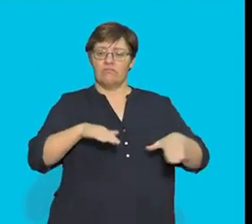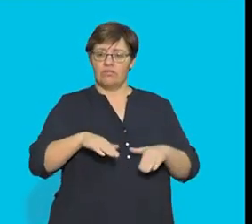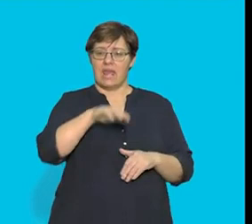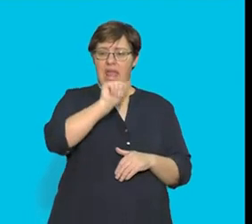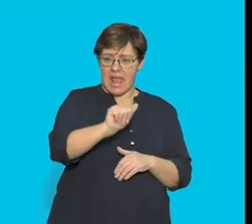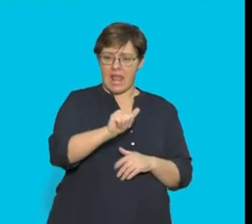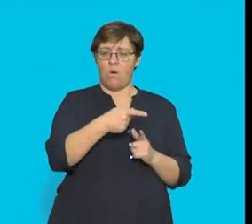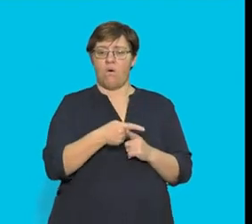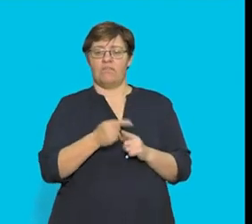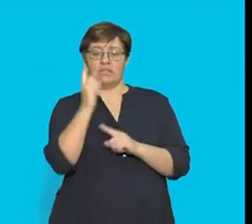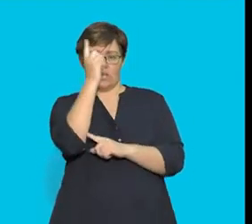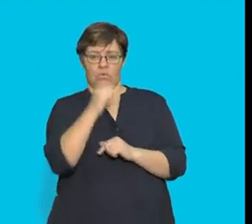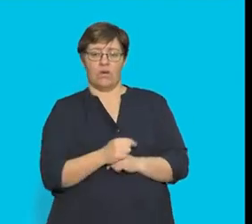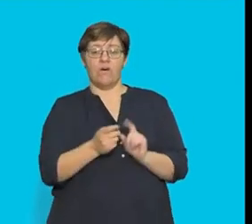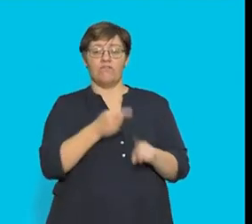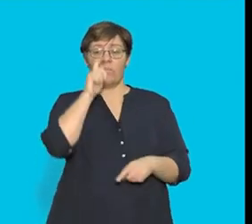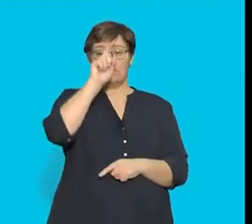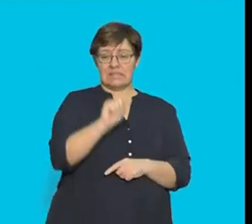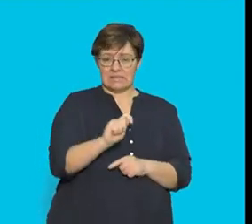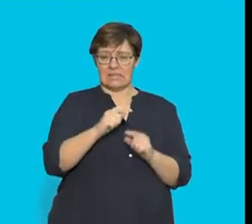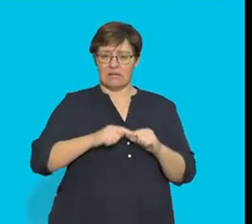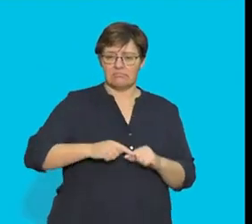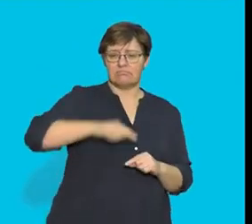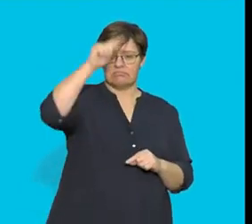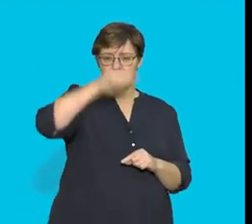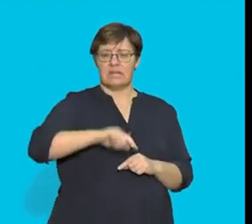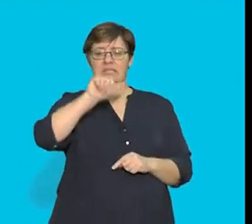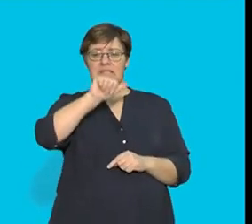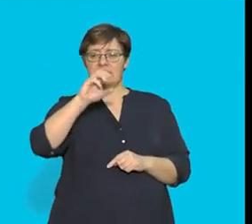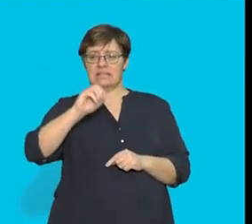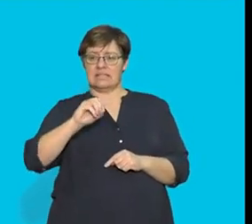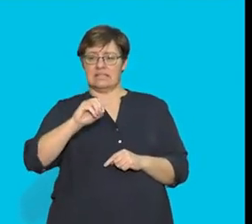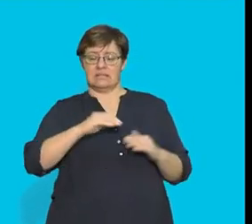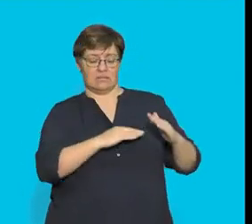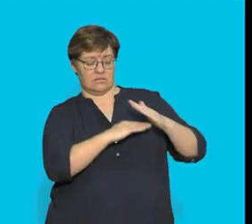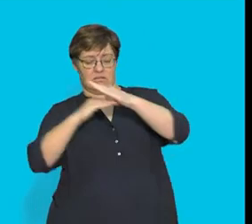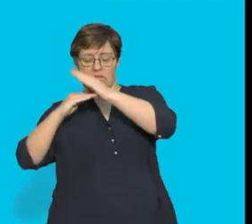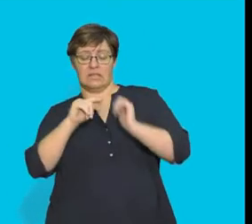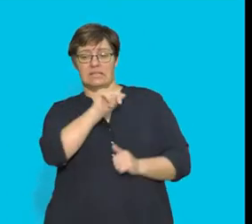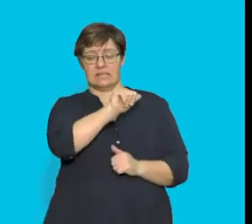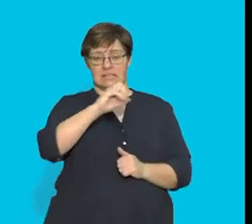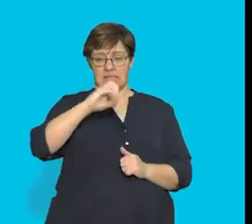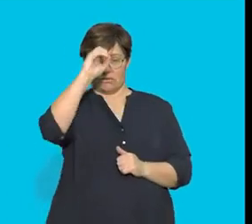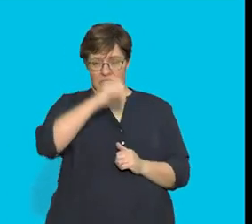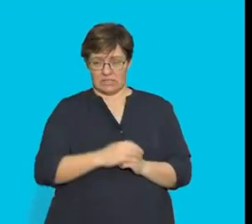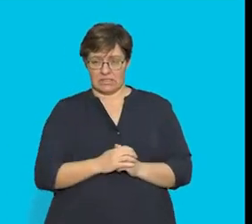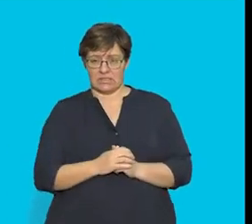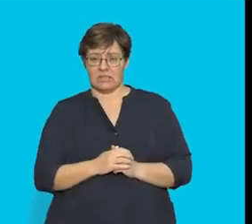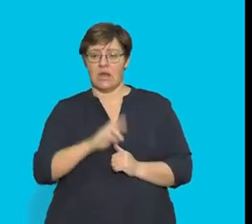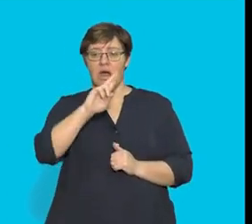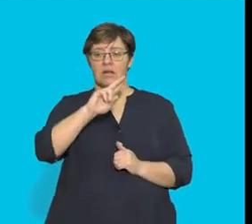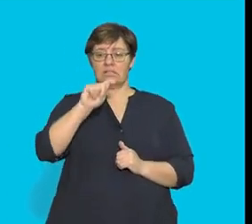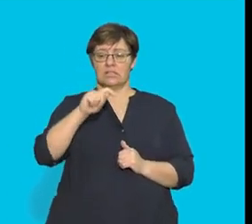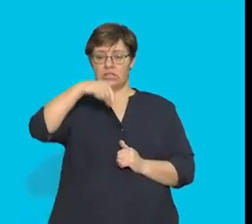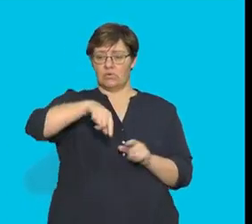foot A of the tower. From the point T, the angle of elevation to the top of the tower is 60 degrees.